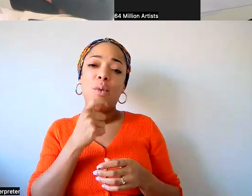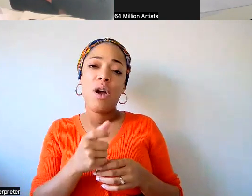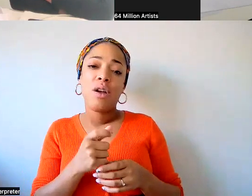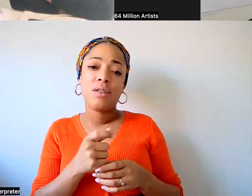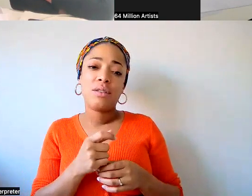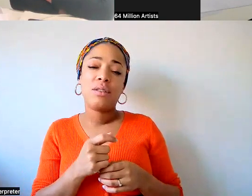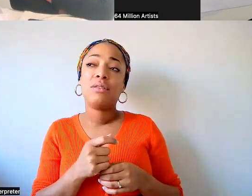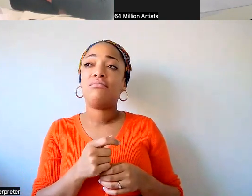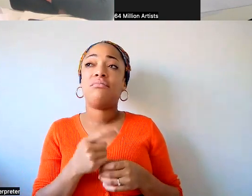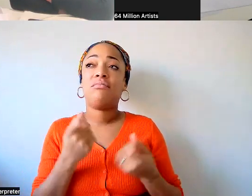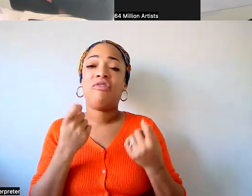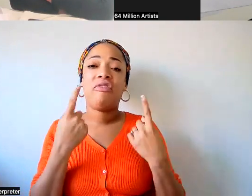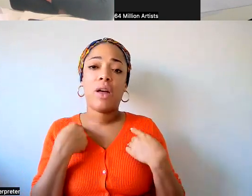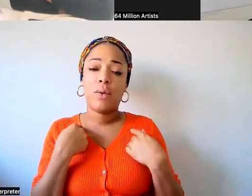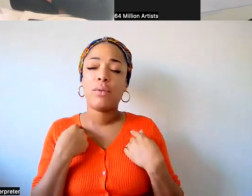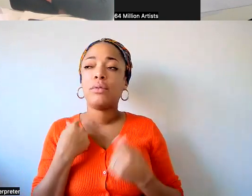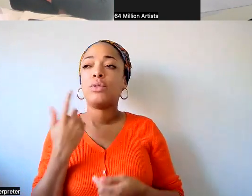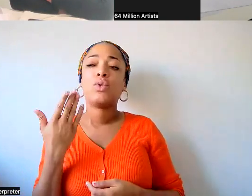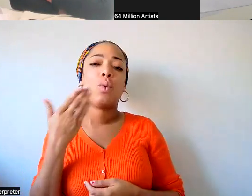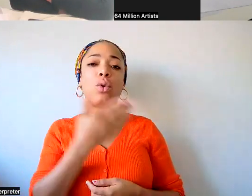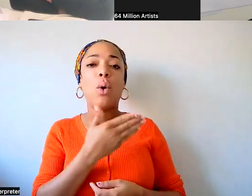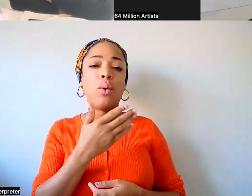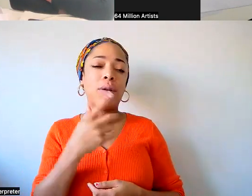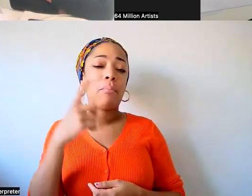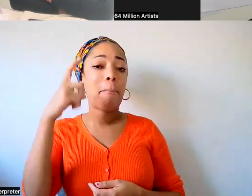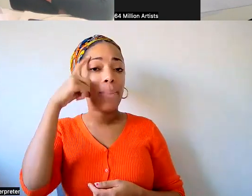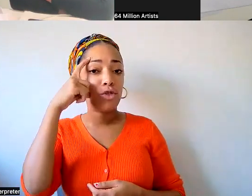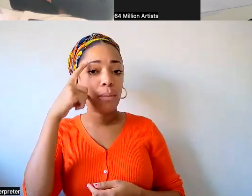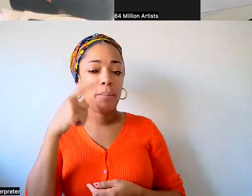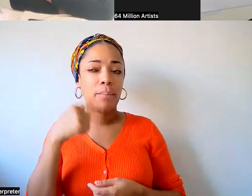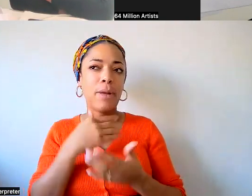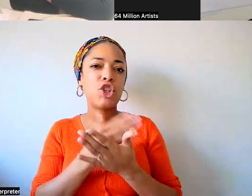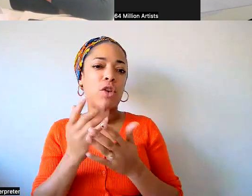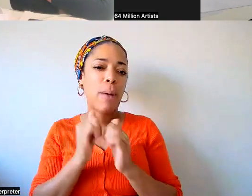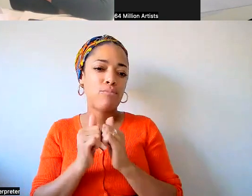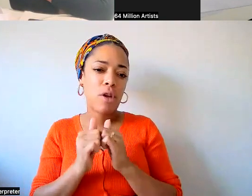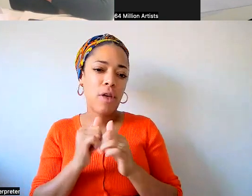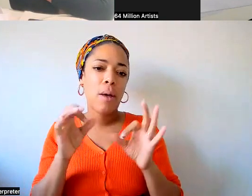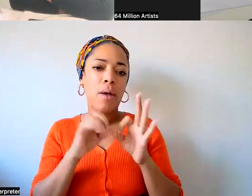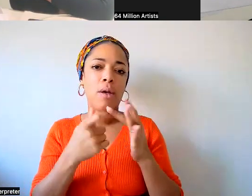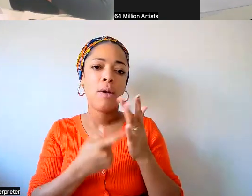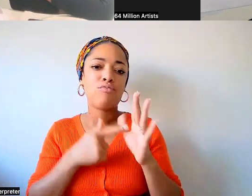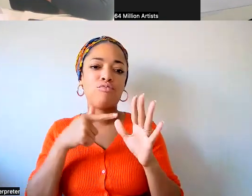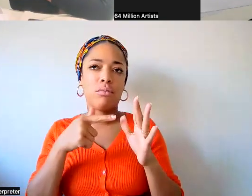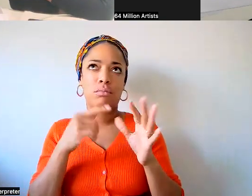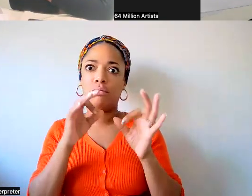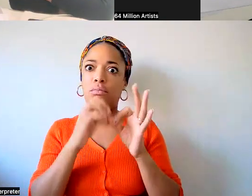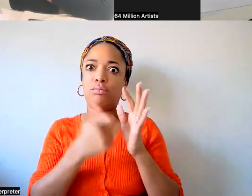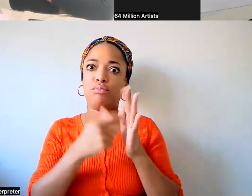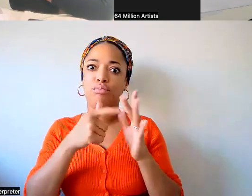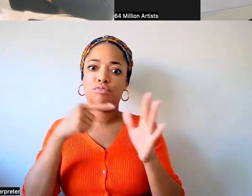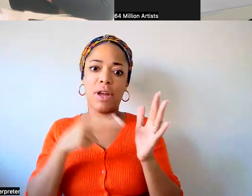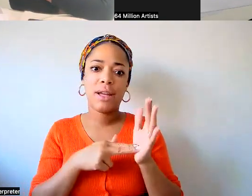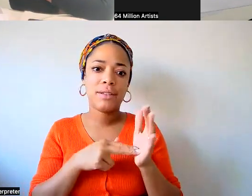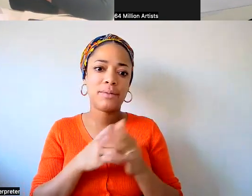my bedroom. I shared a bedroom with my brother Brian. She'd come into the bedroom and she'd say, this place, it's a